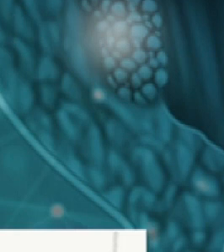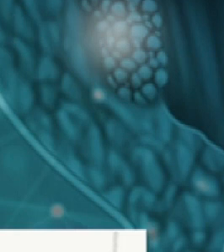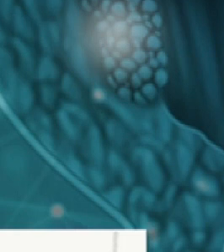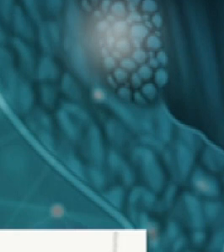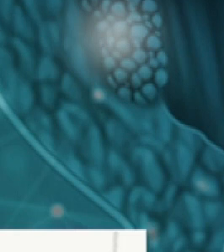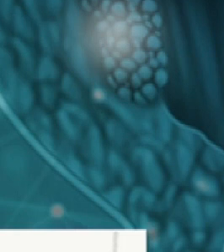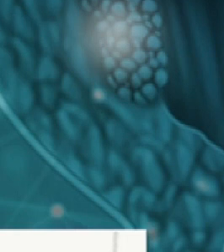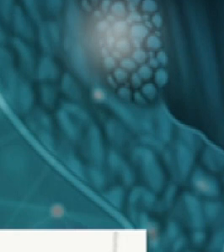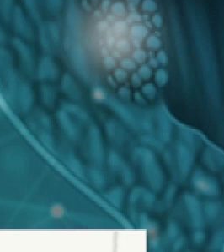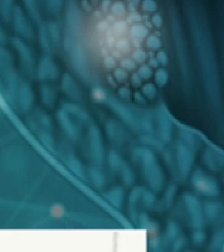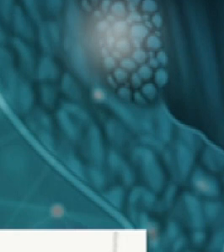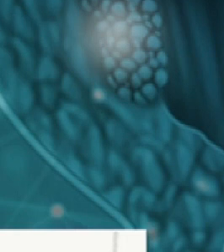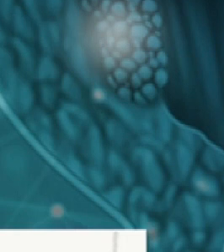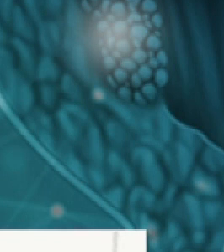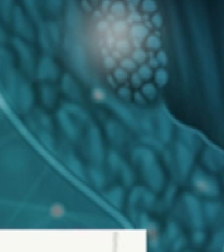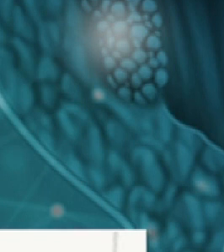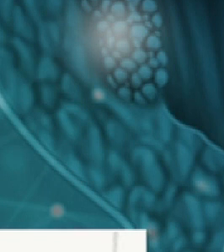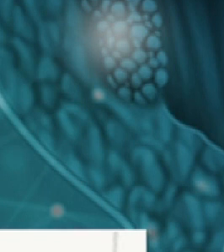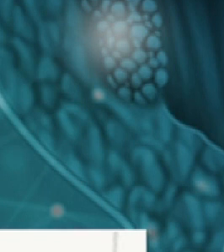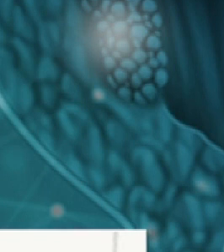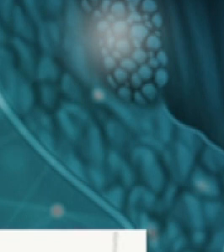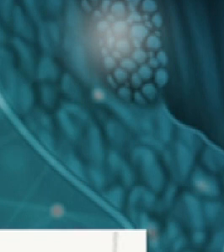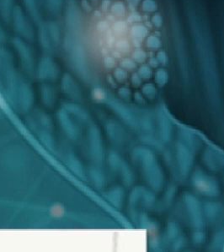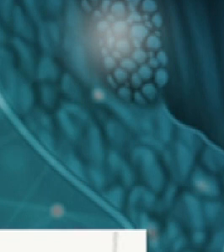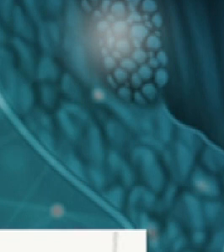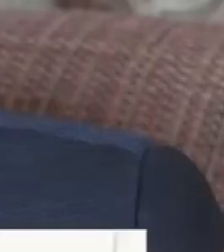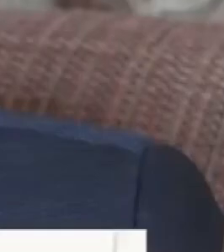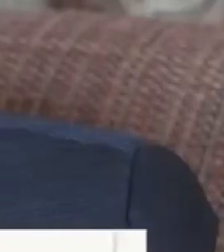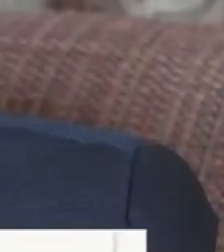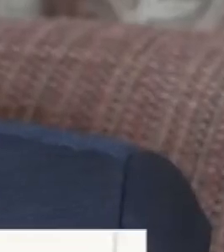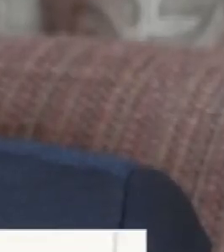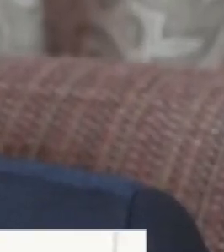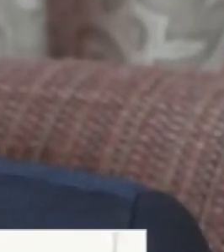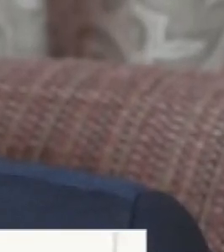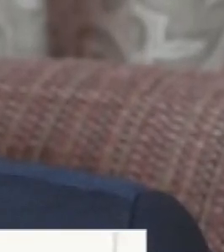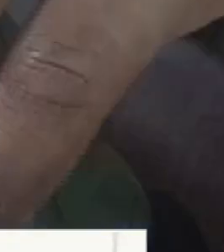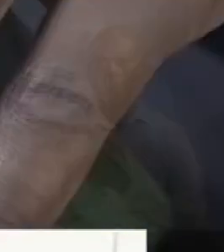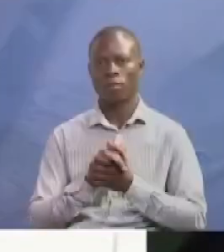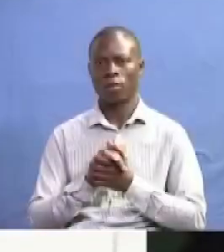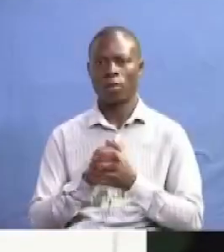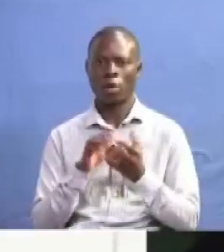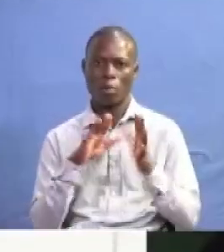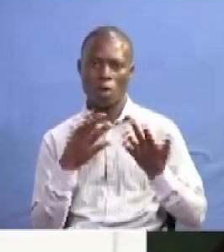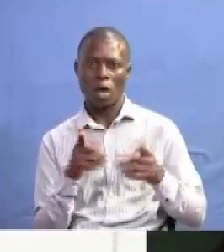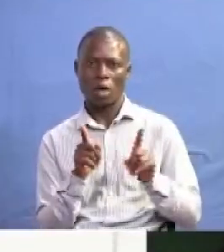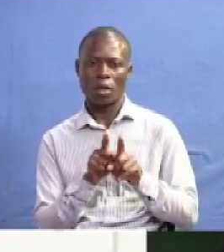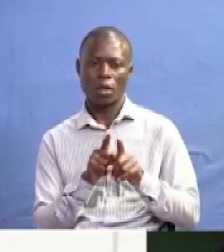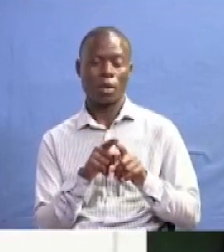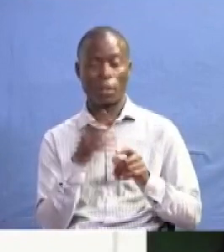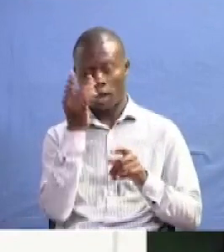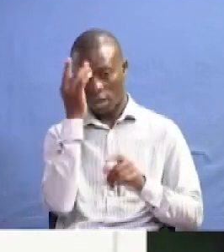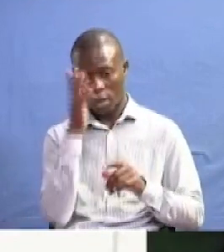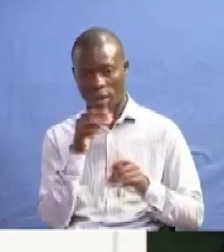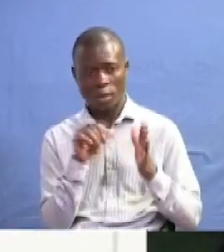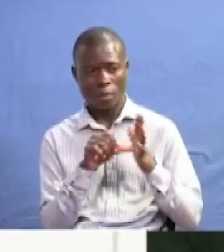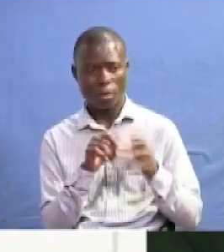reduced gravidity, which is a number of times a female has been expectant. Moreover, some endometriosis cases